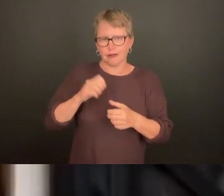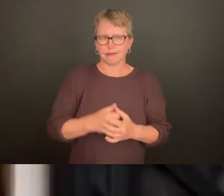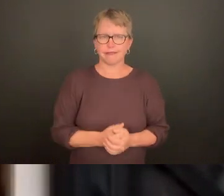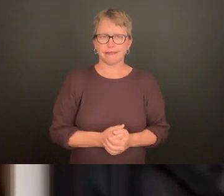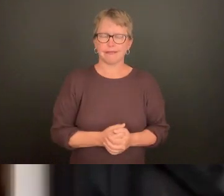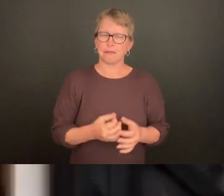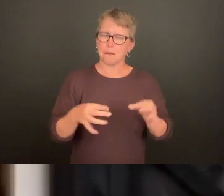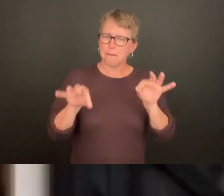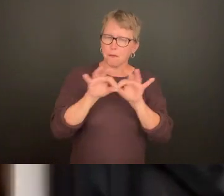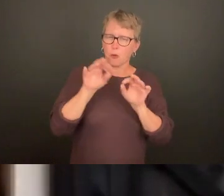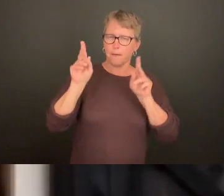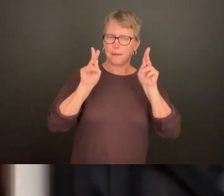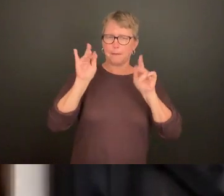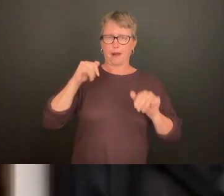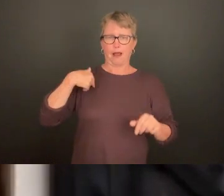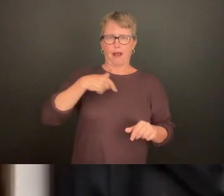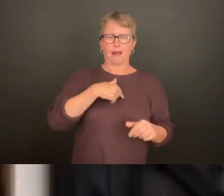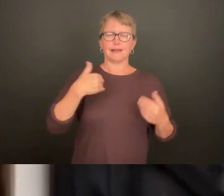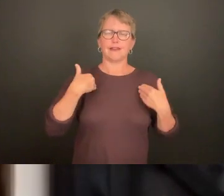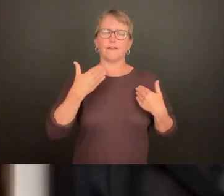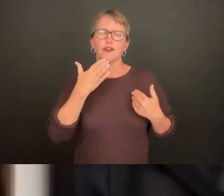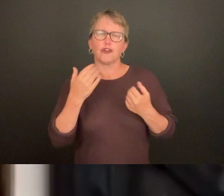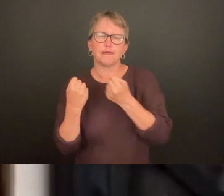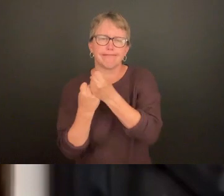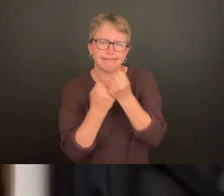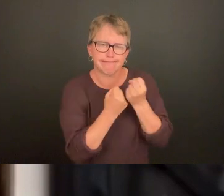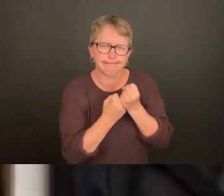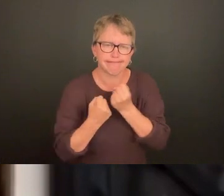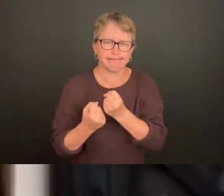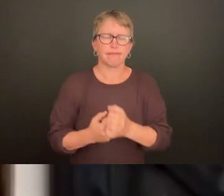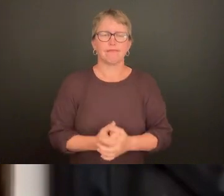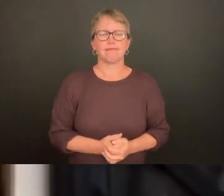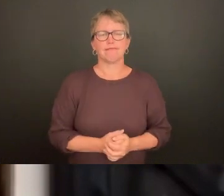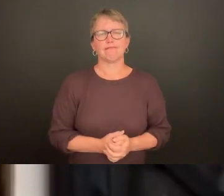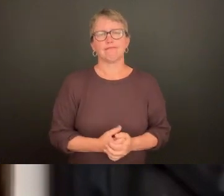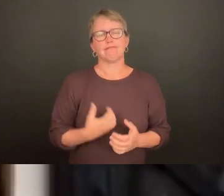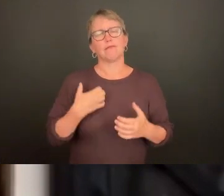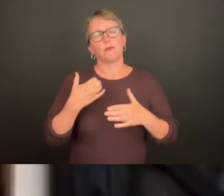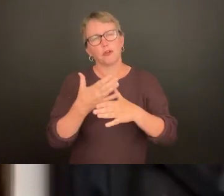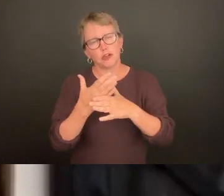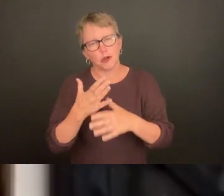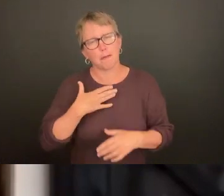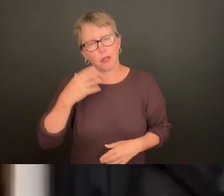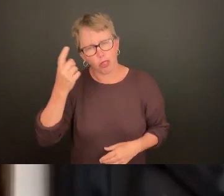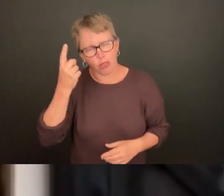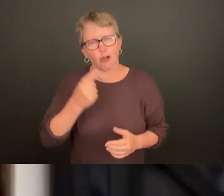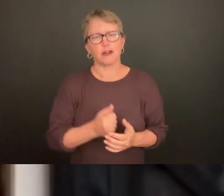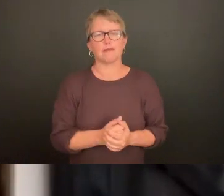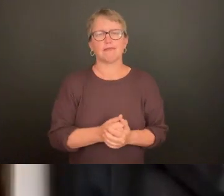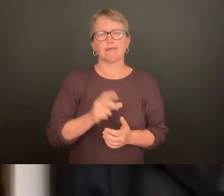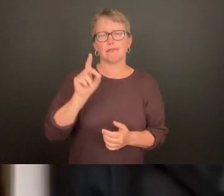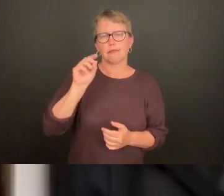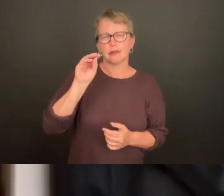paralysis impact their relationship from the emotional relationship process. Today, it's